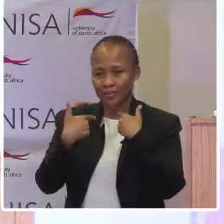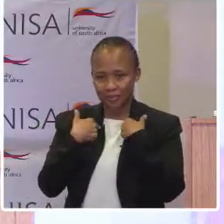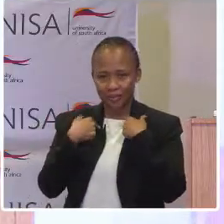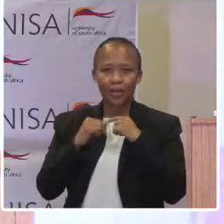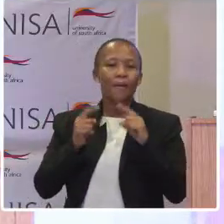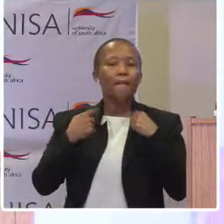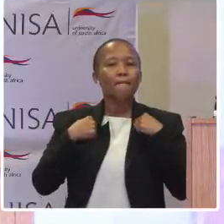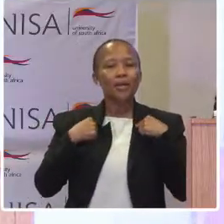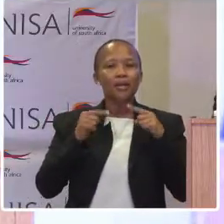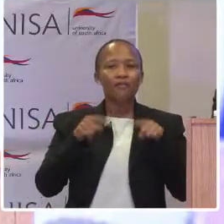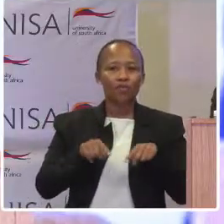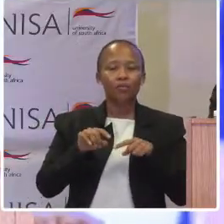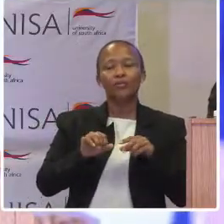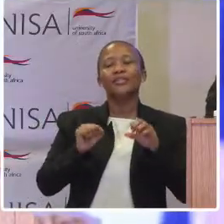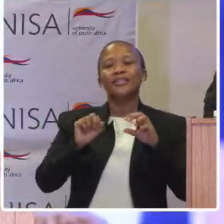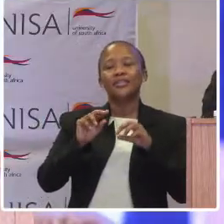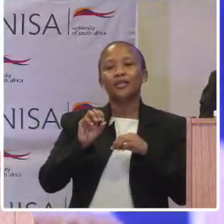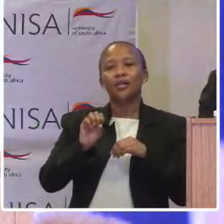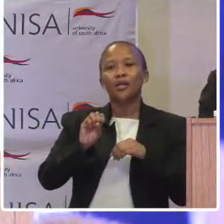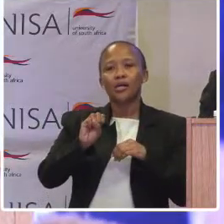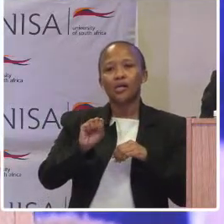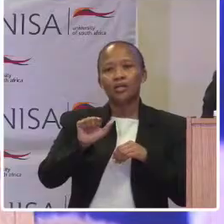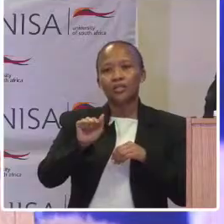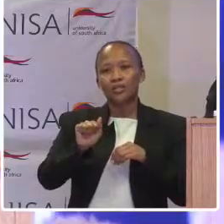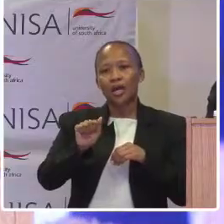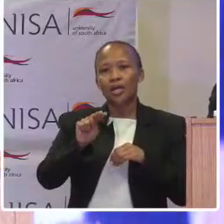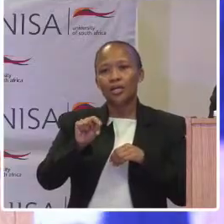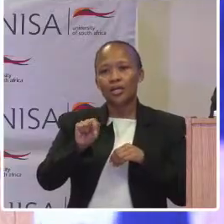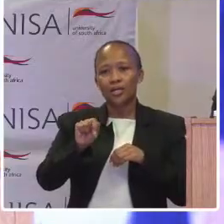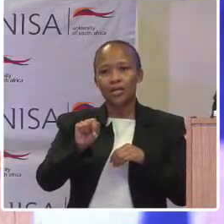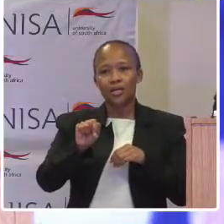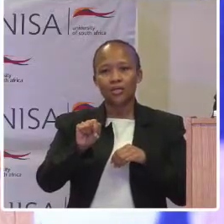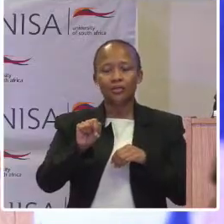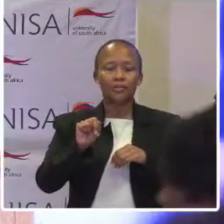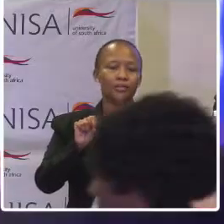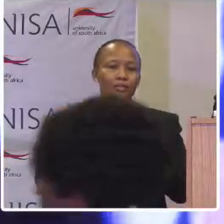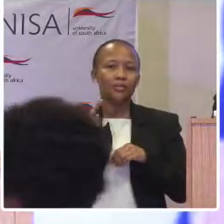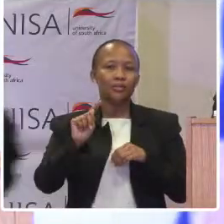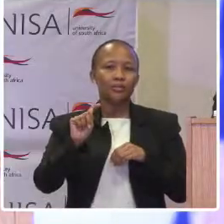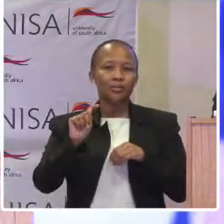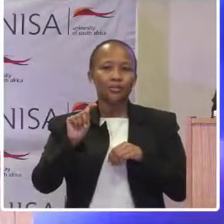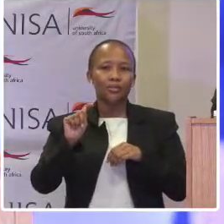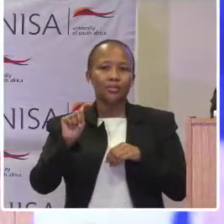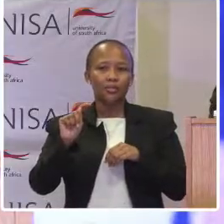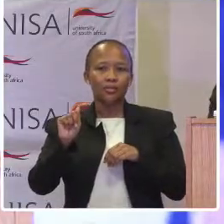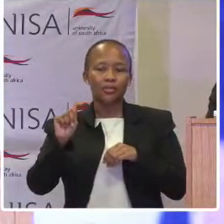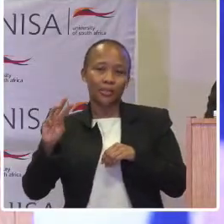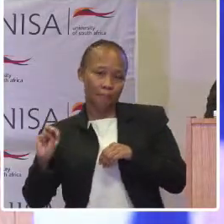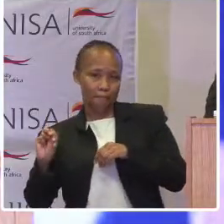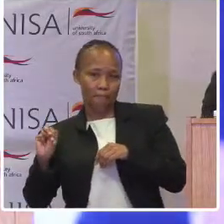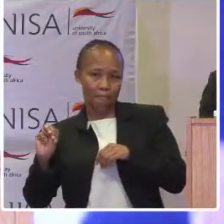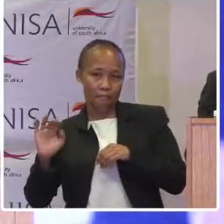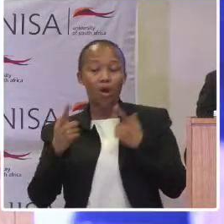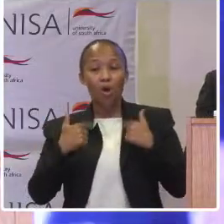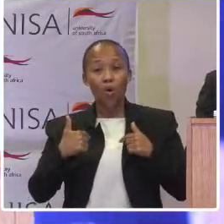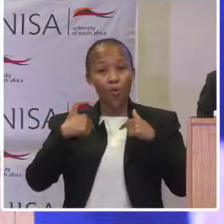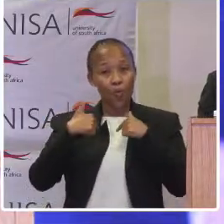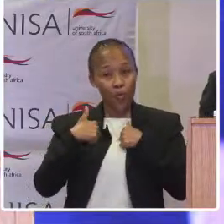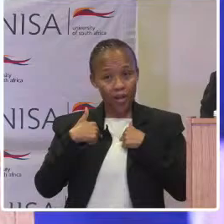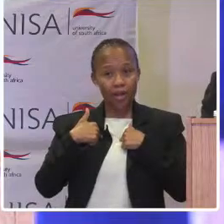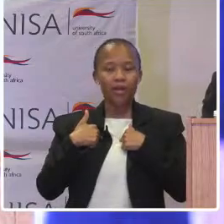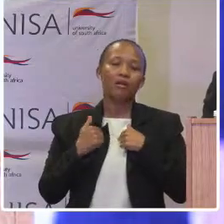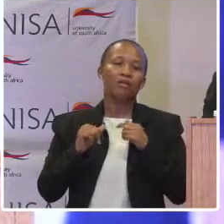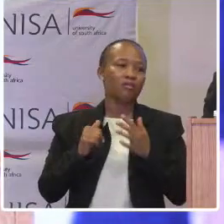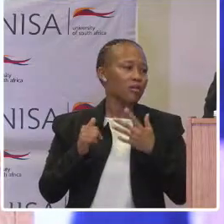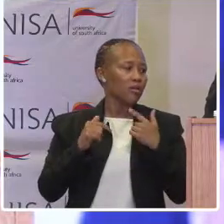National Space Agency, SANTA, and we are discussing this theme while